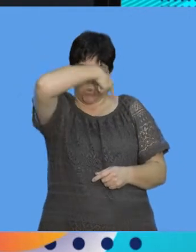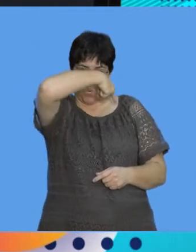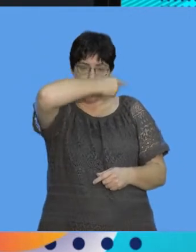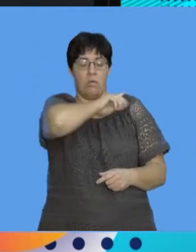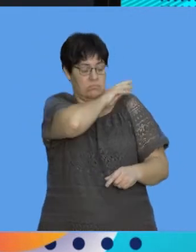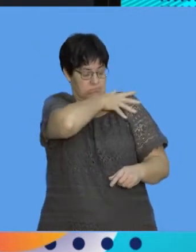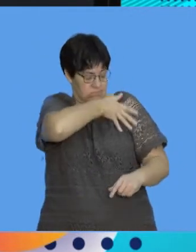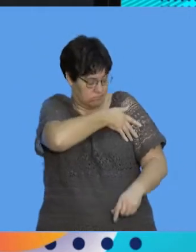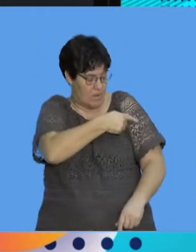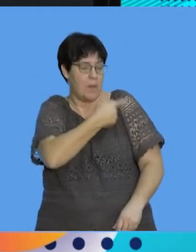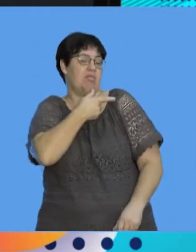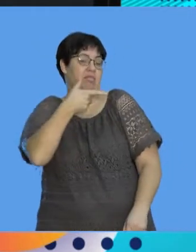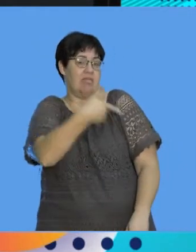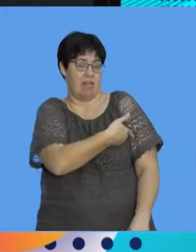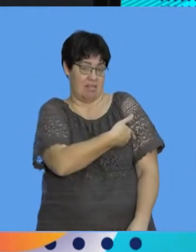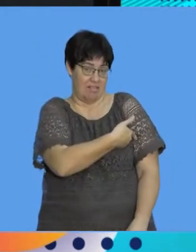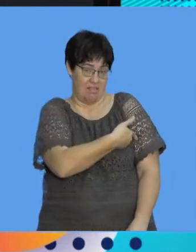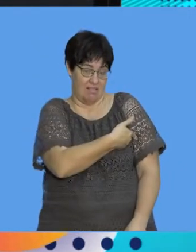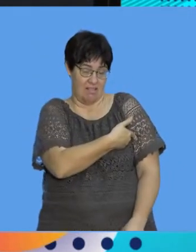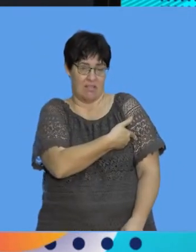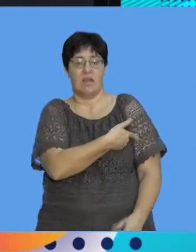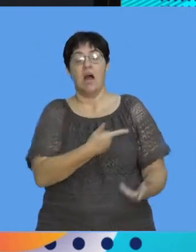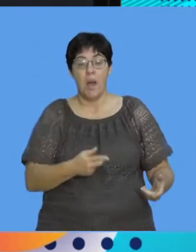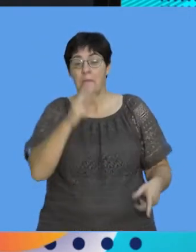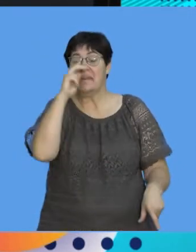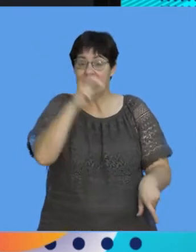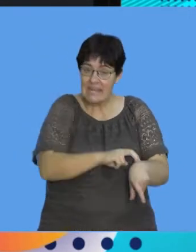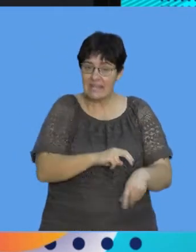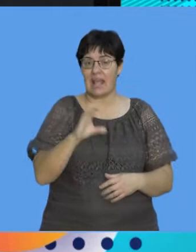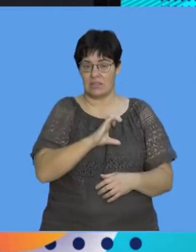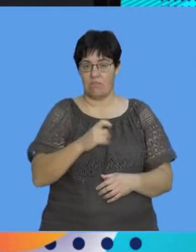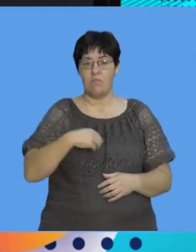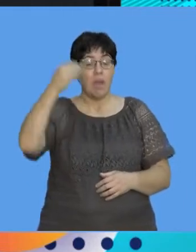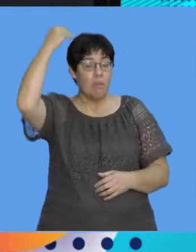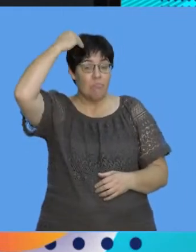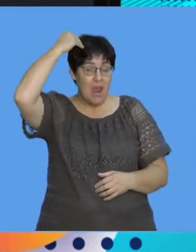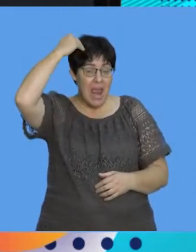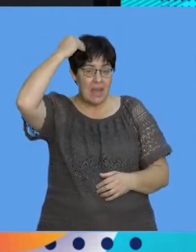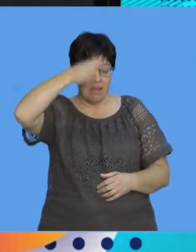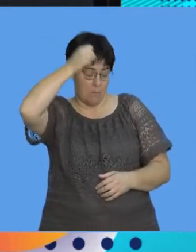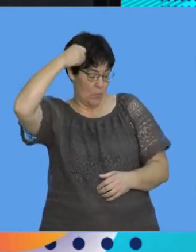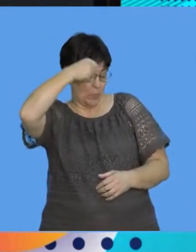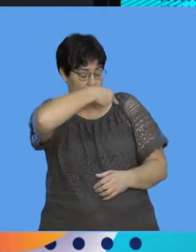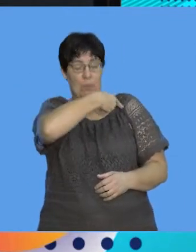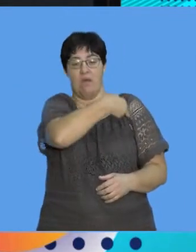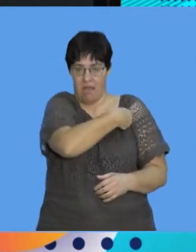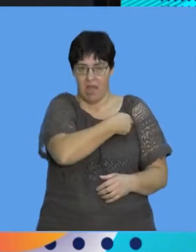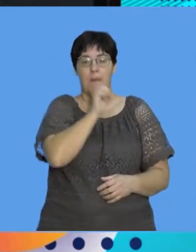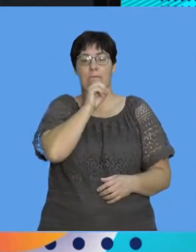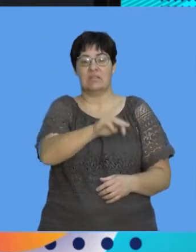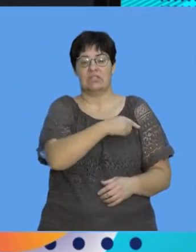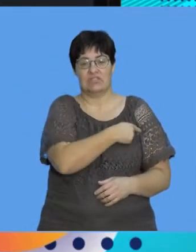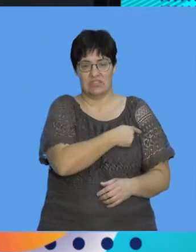of ours. Our brain is these nerve cells, okay? So I need calcium for my brain to work